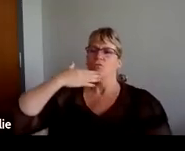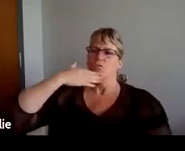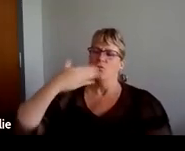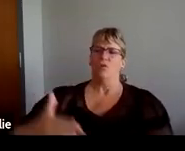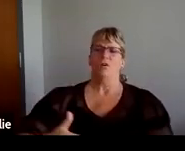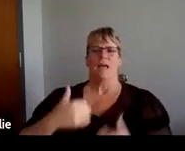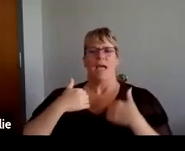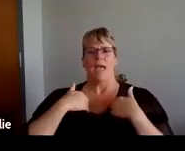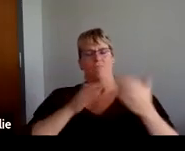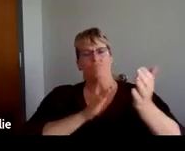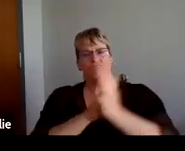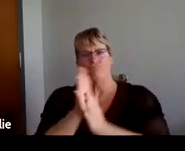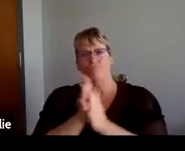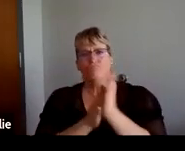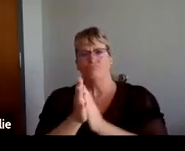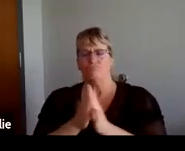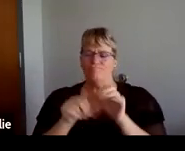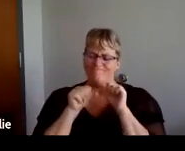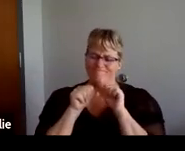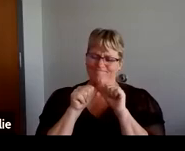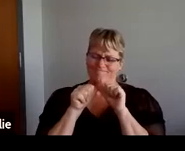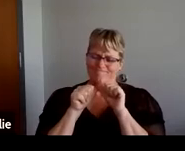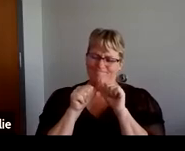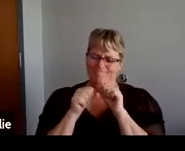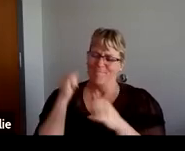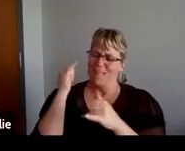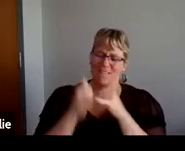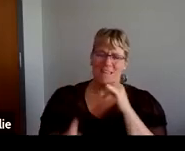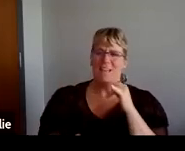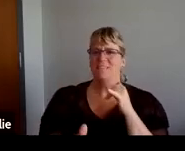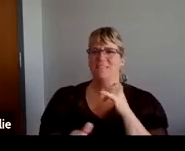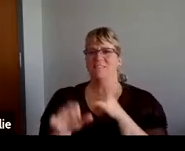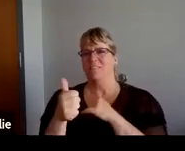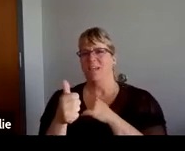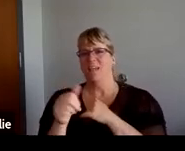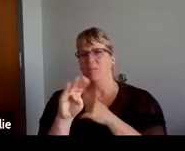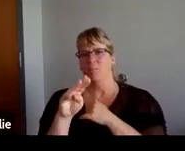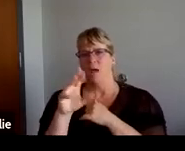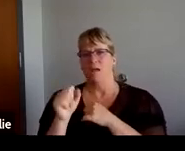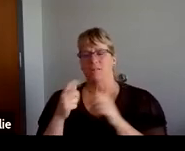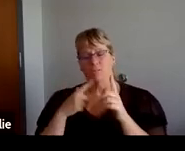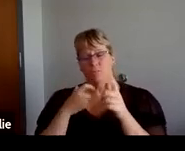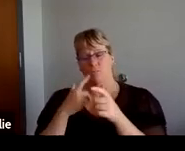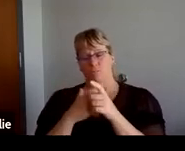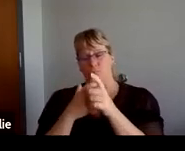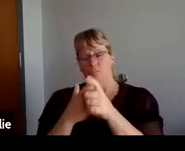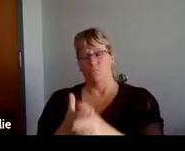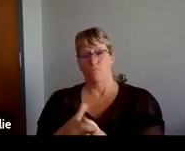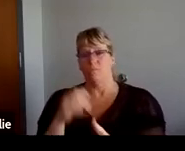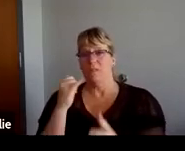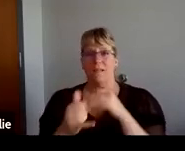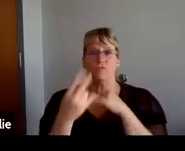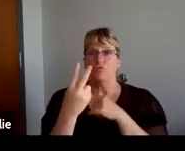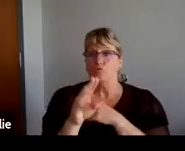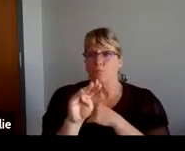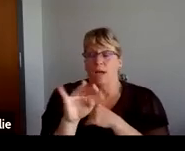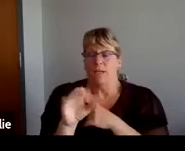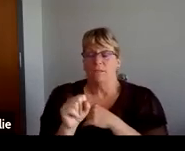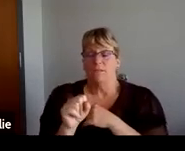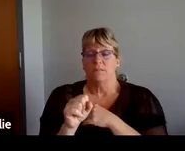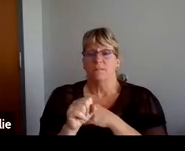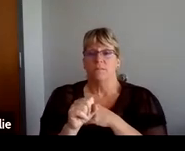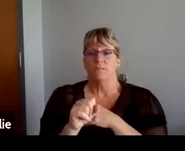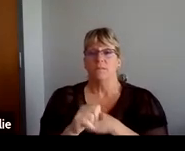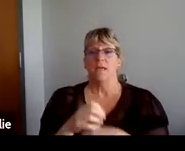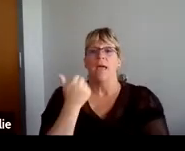that motivation to get through that last, 10 miles or what have you, or that last 2 miles.